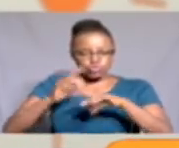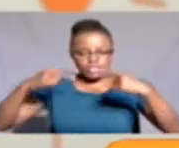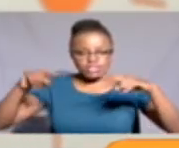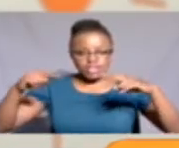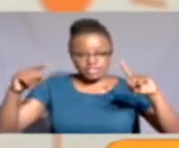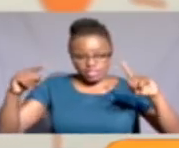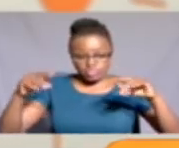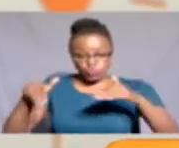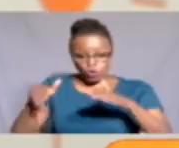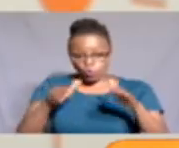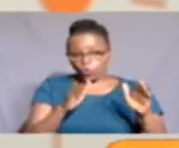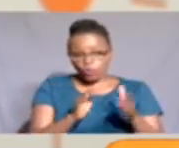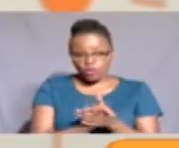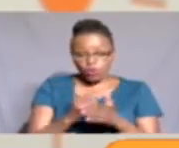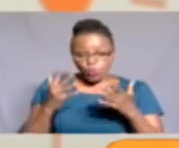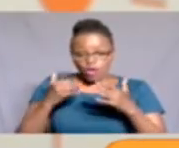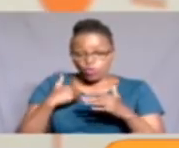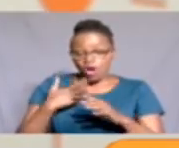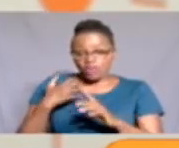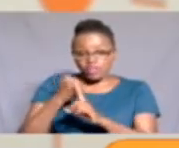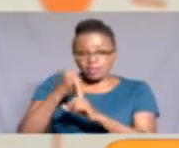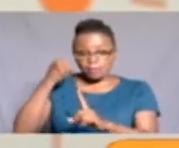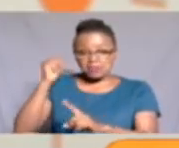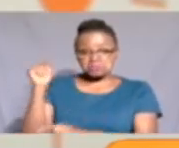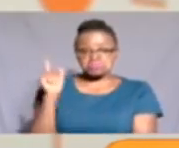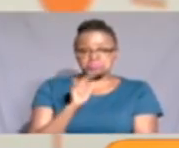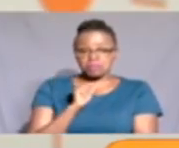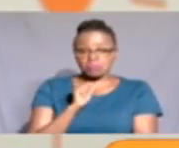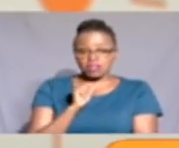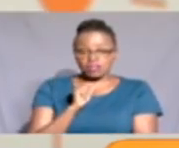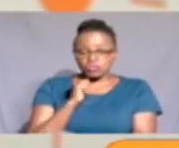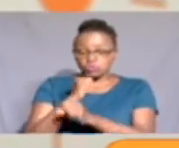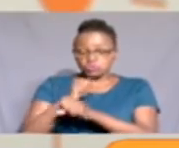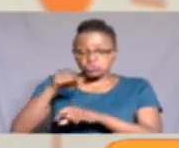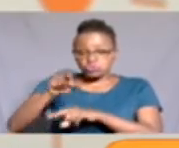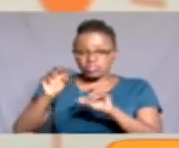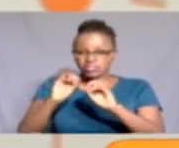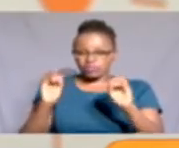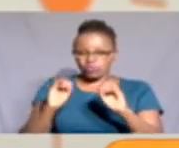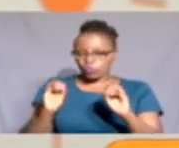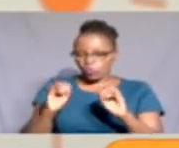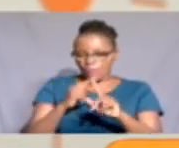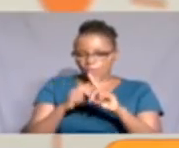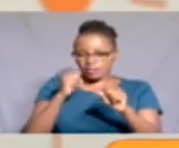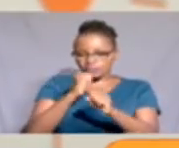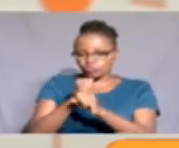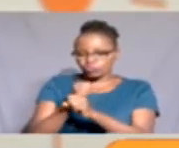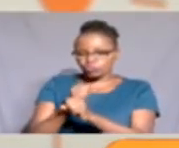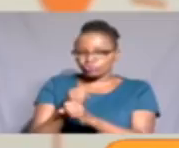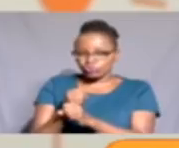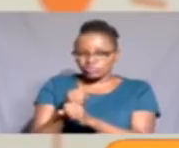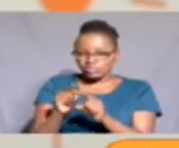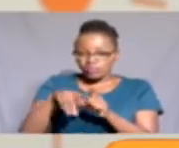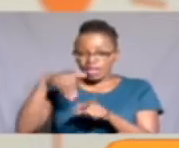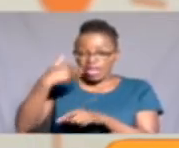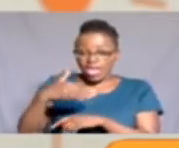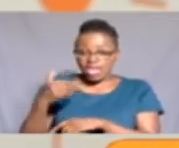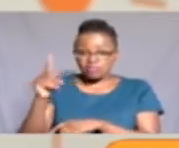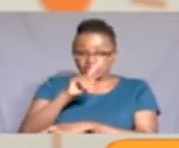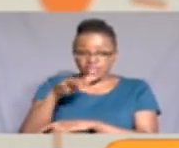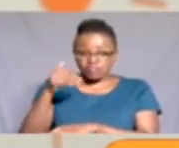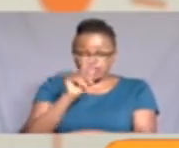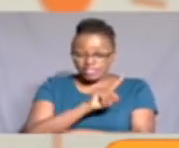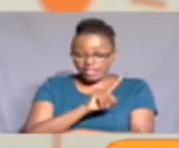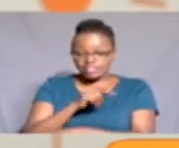measure, and where you have impact, like you do not do it for yourself, where you see every day you